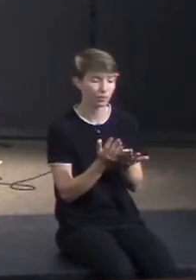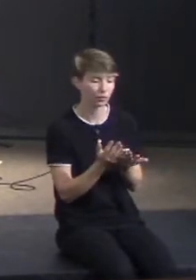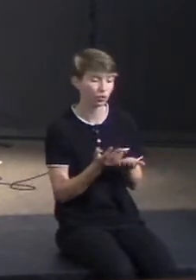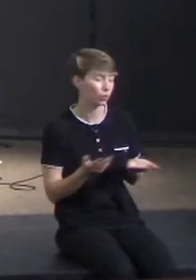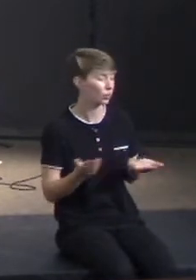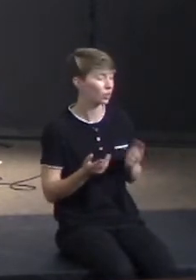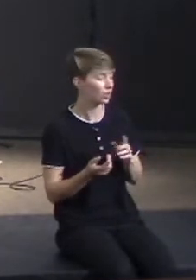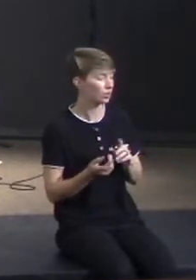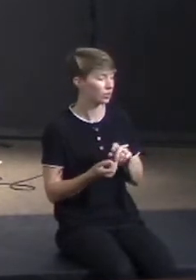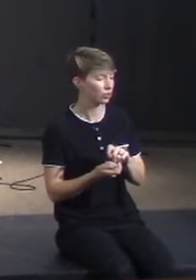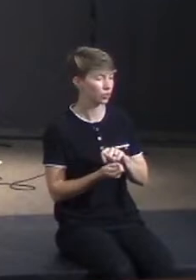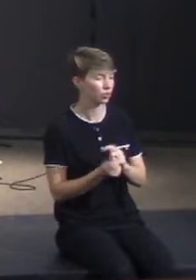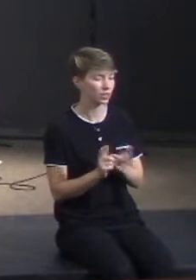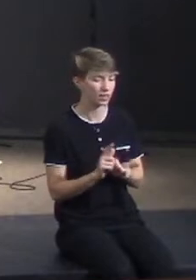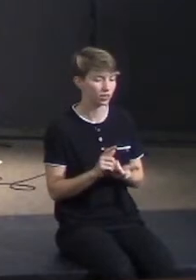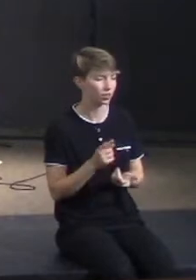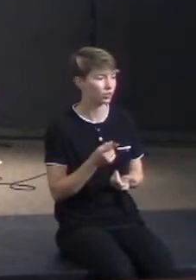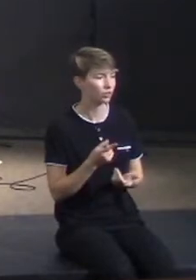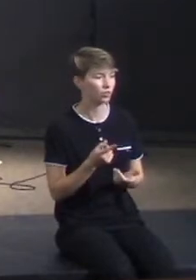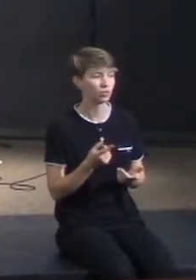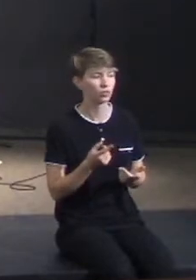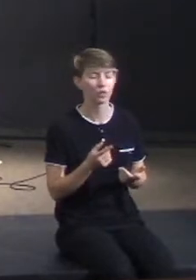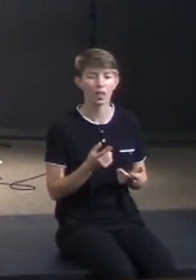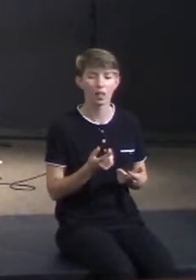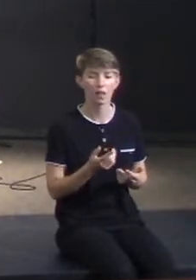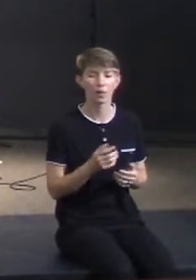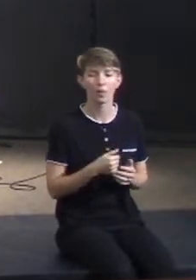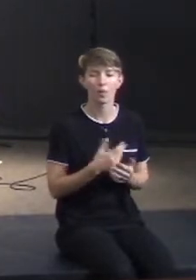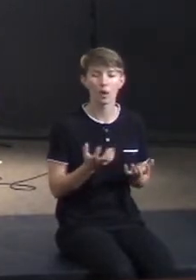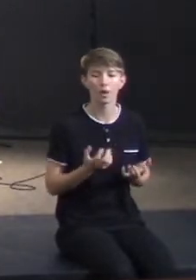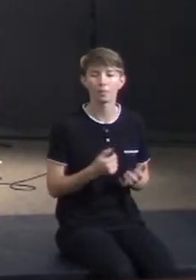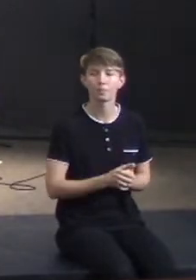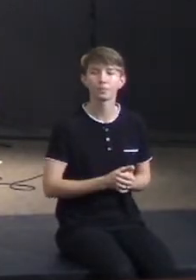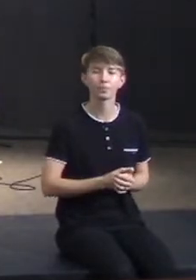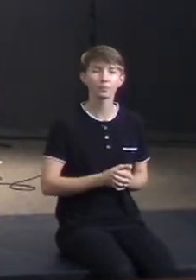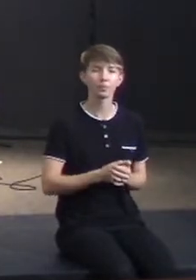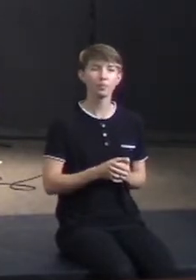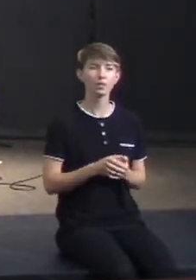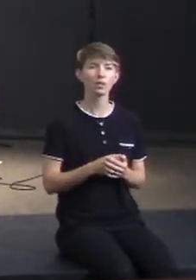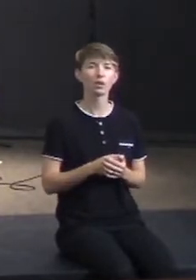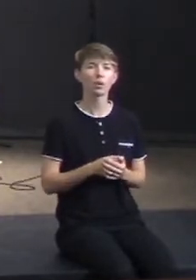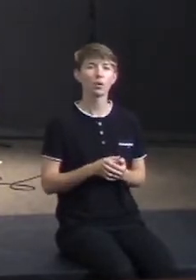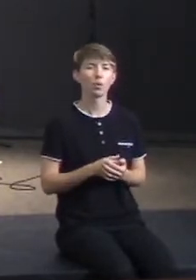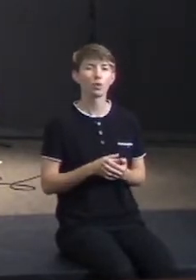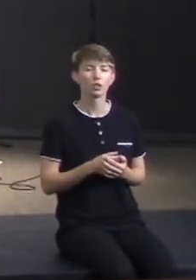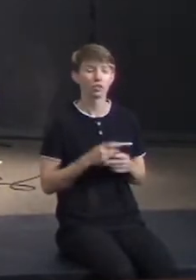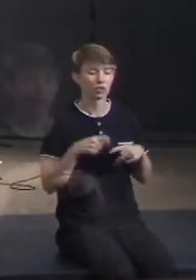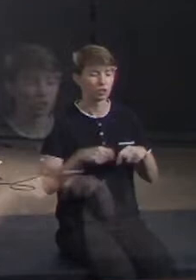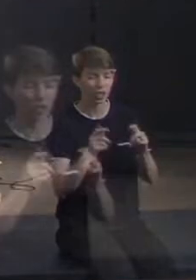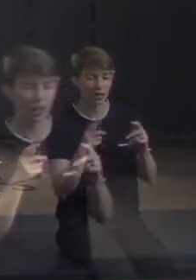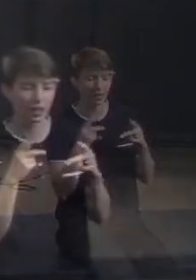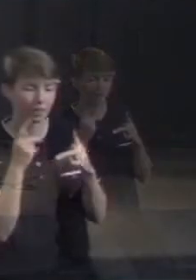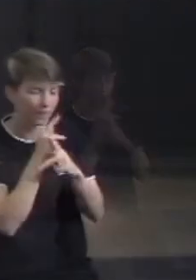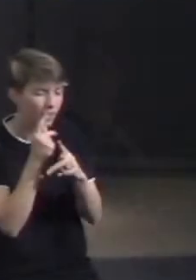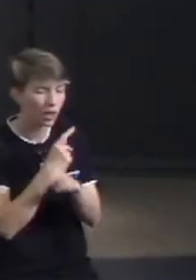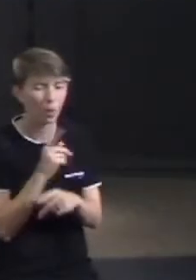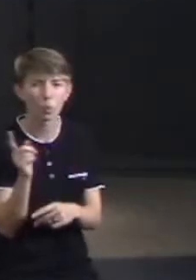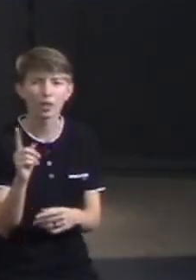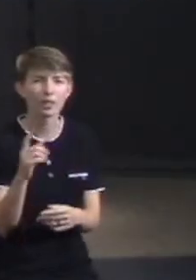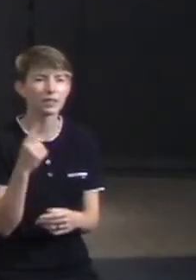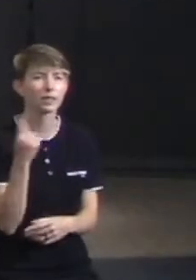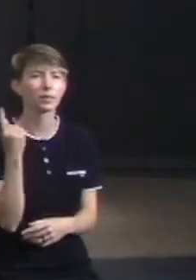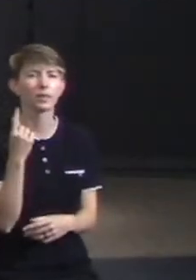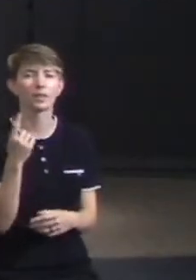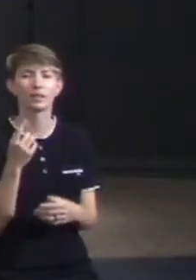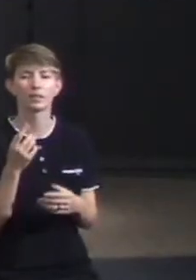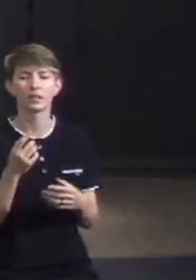See, the rich are there because when they look out on the field of life, they're just trying to figure out where is someone that's getting it right?